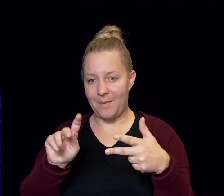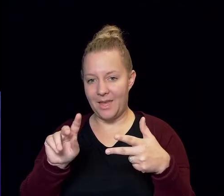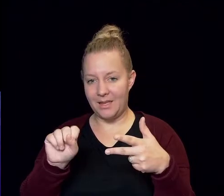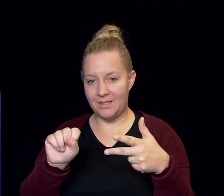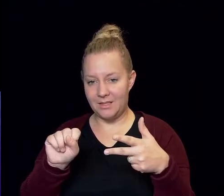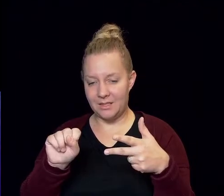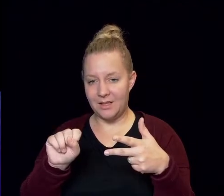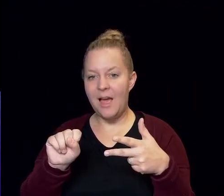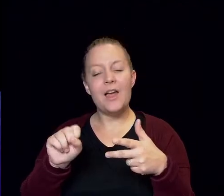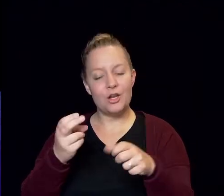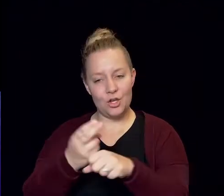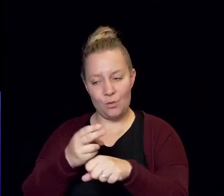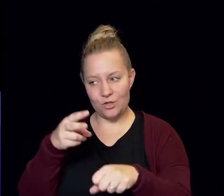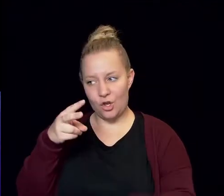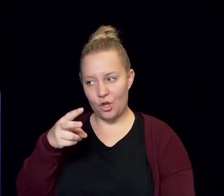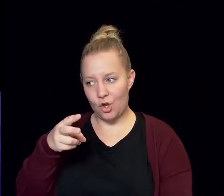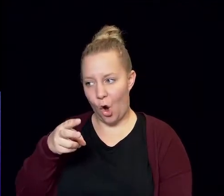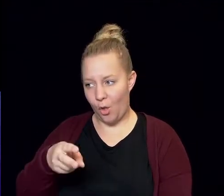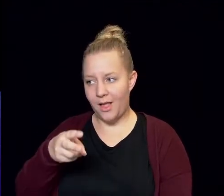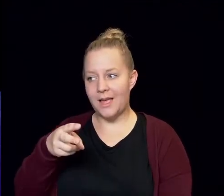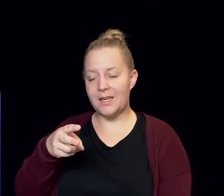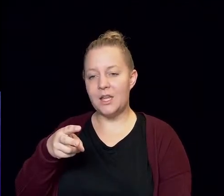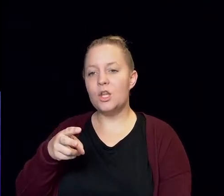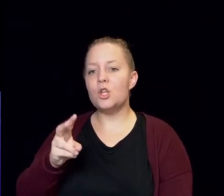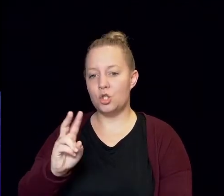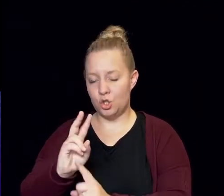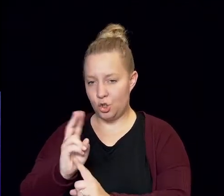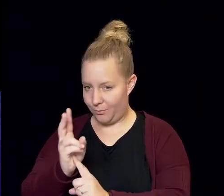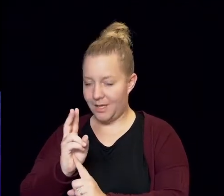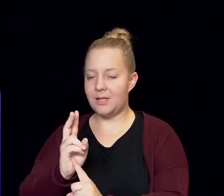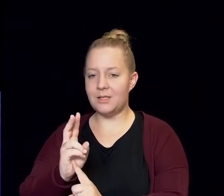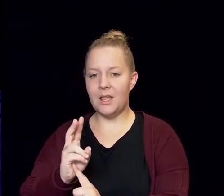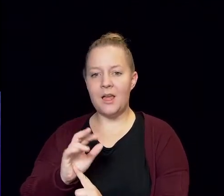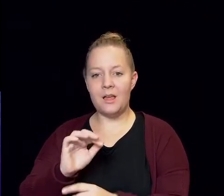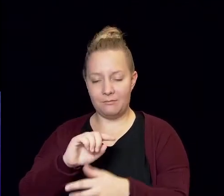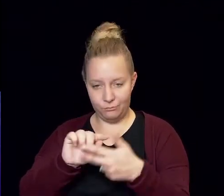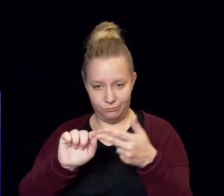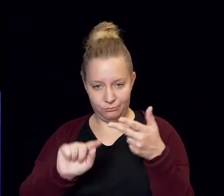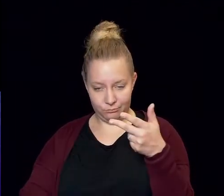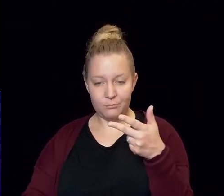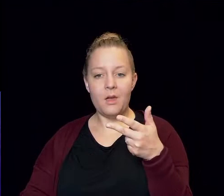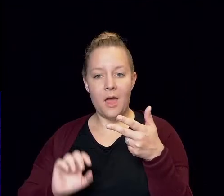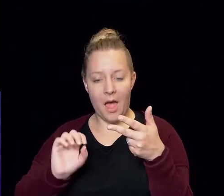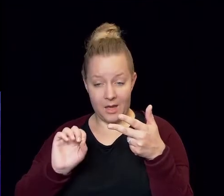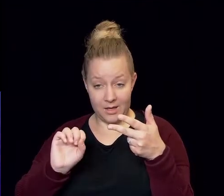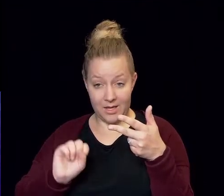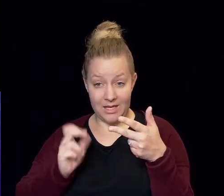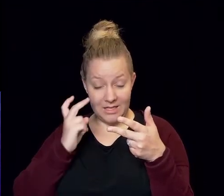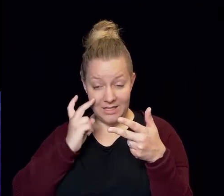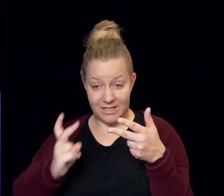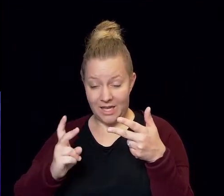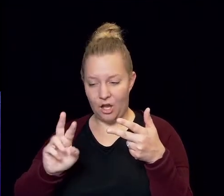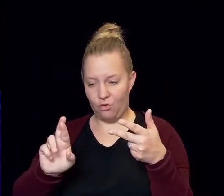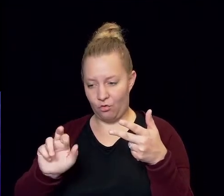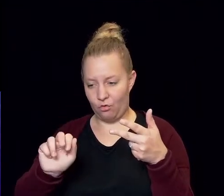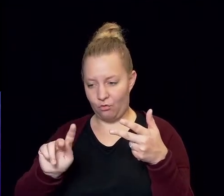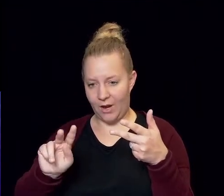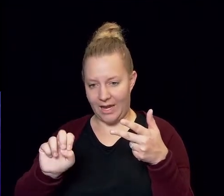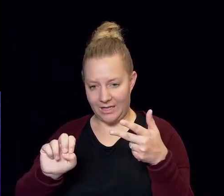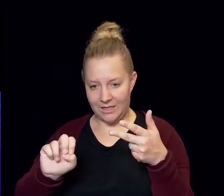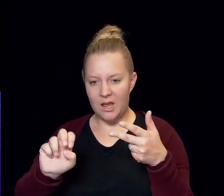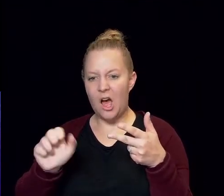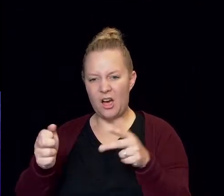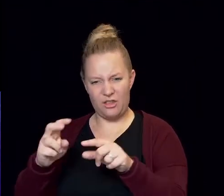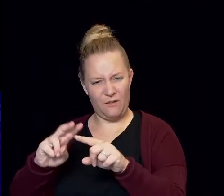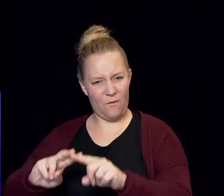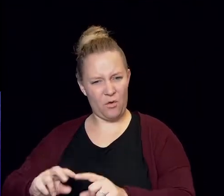the colon to 2 minutes. So those are the three ways that you may see a rate ever listed. The other vocabulary word that we're also